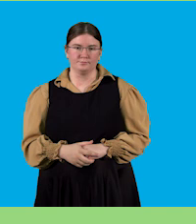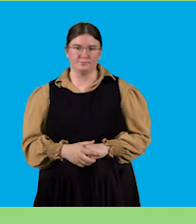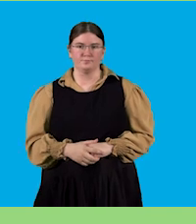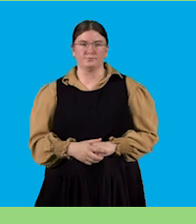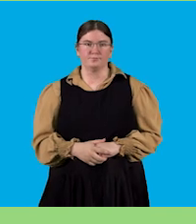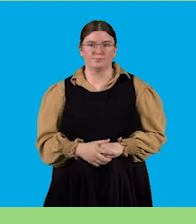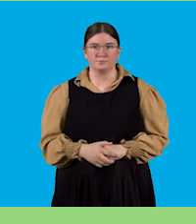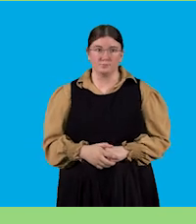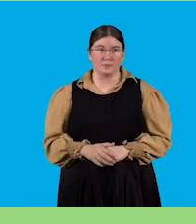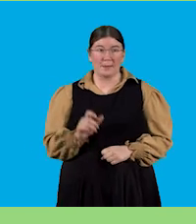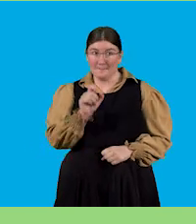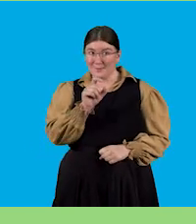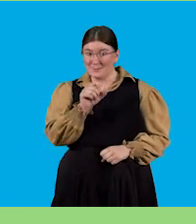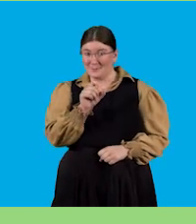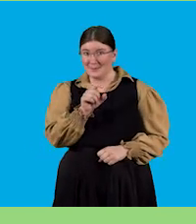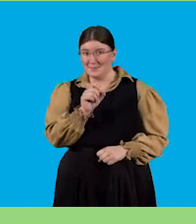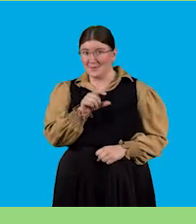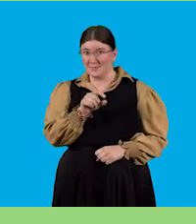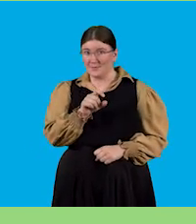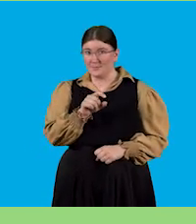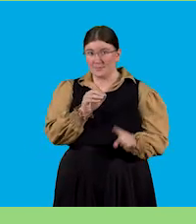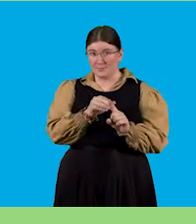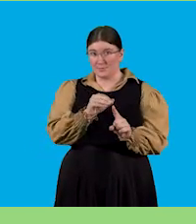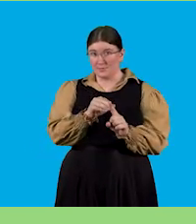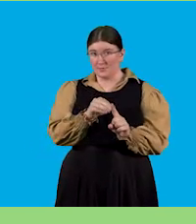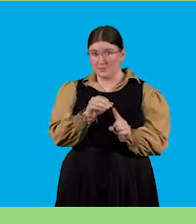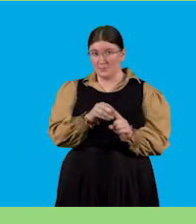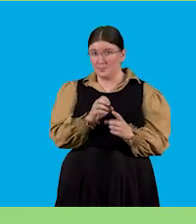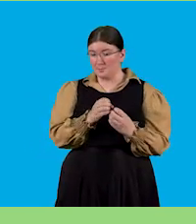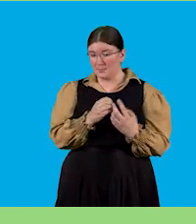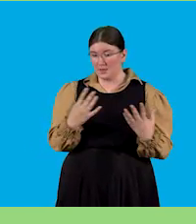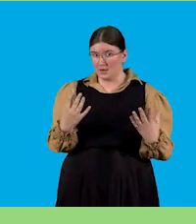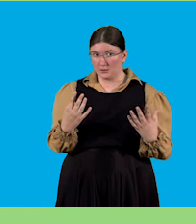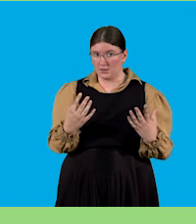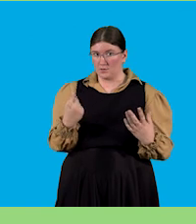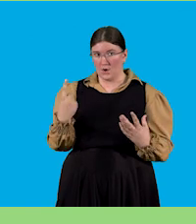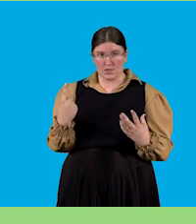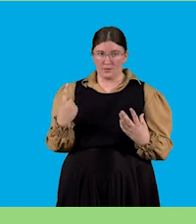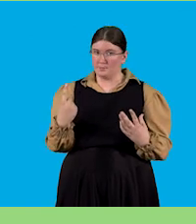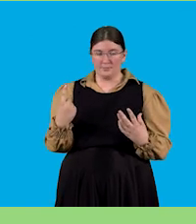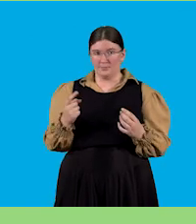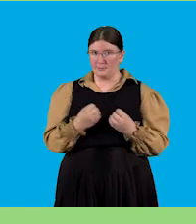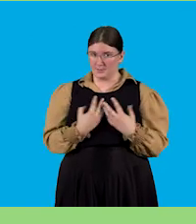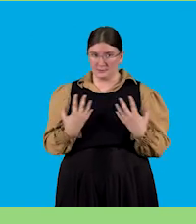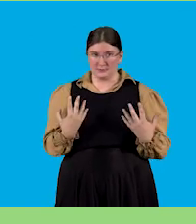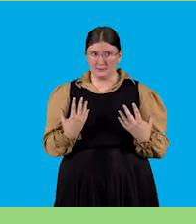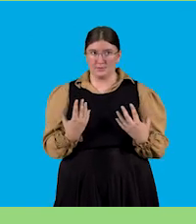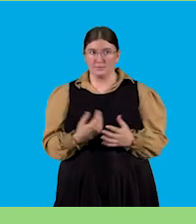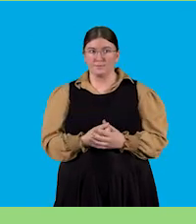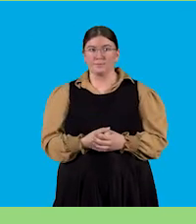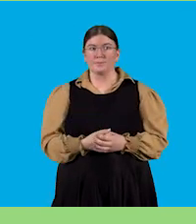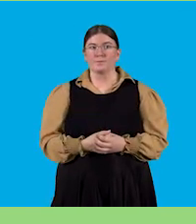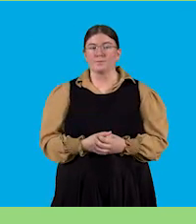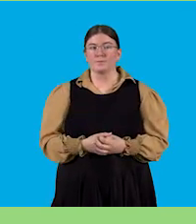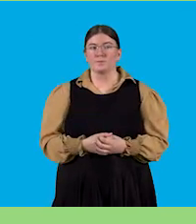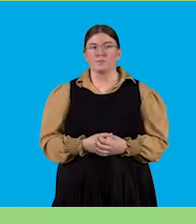We then have the bronchioles. Okay, reminder, it's plural, so we are looking at more than one bronchiole.